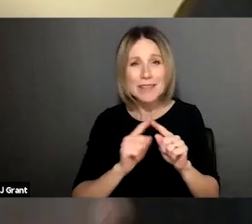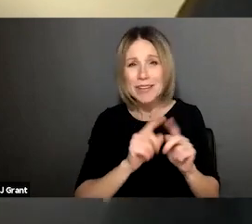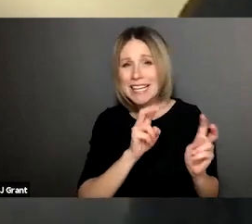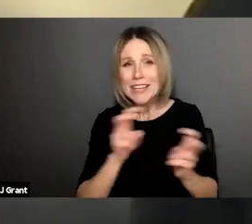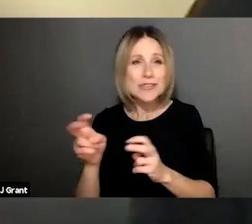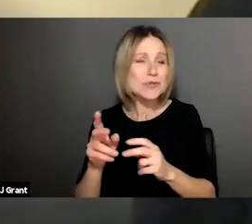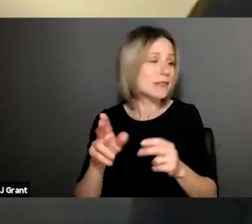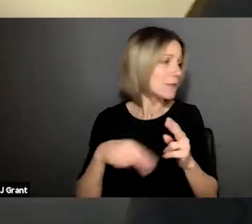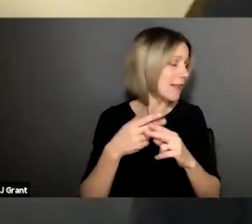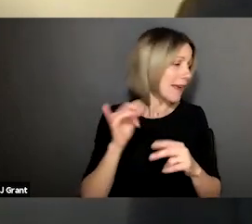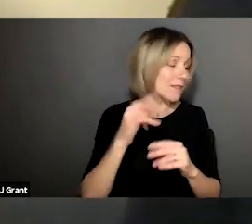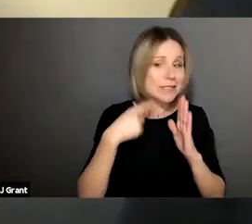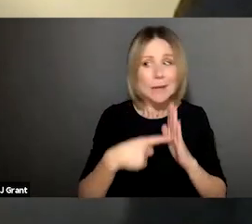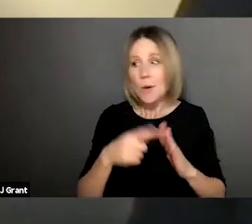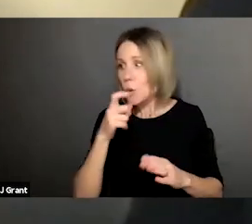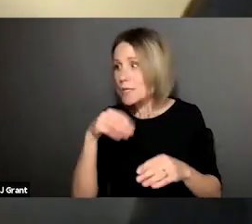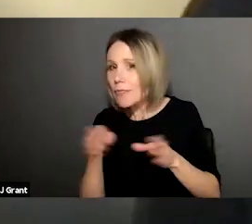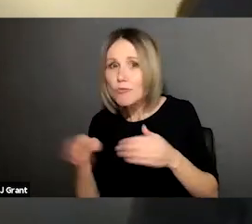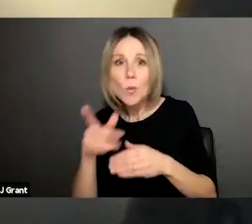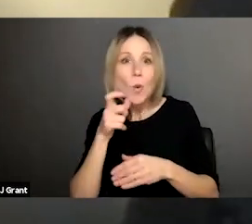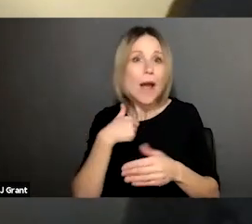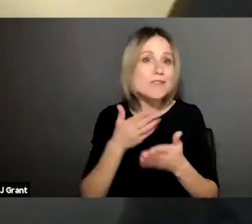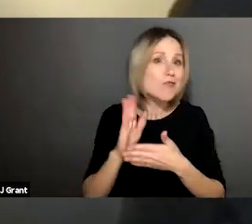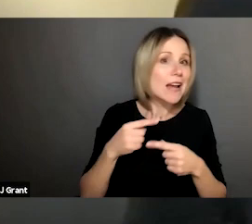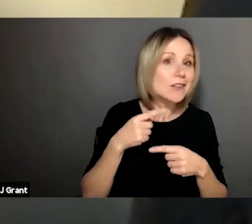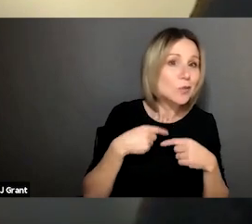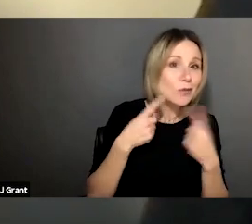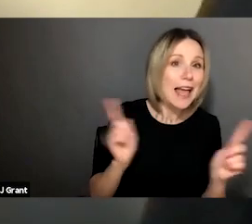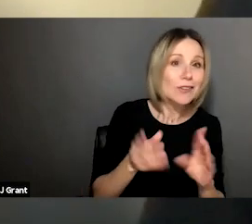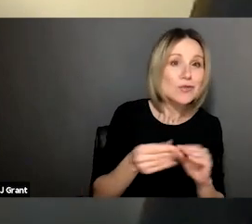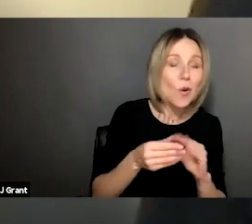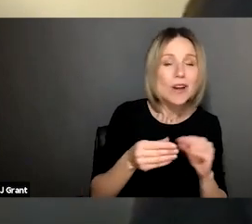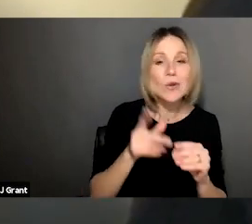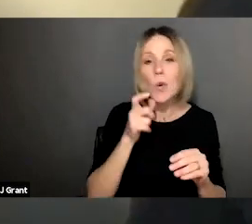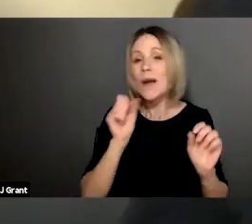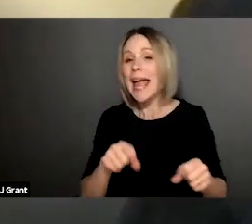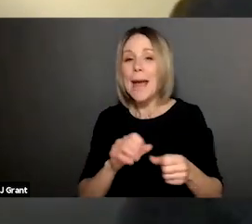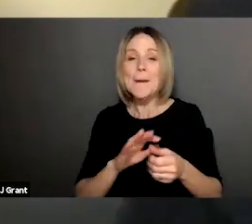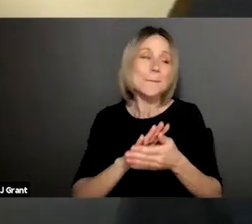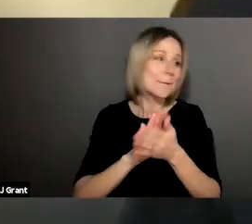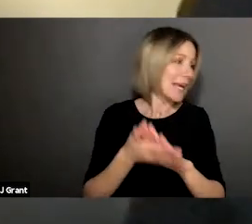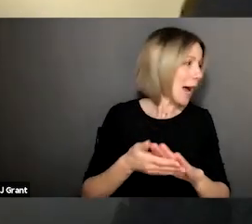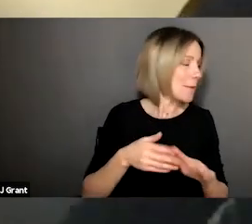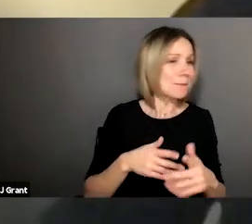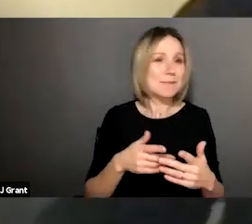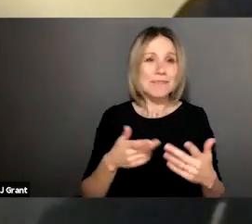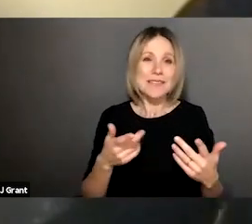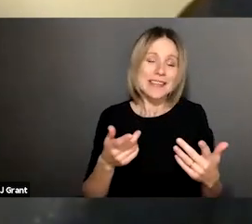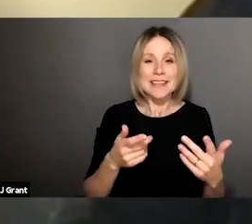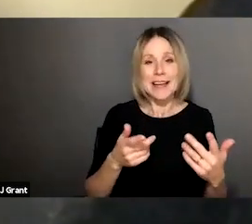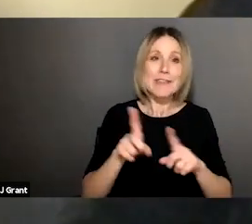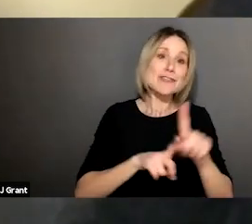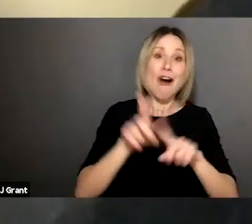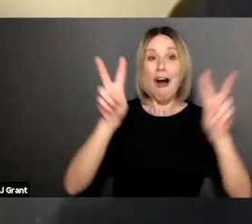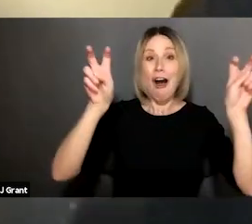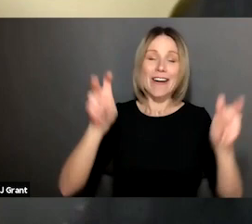you know, becomes a star or not even a star, just a solid citizen of the New York Times. I'm